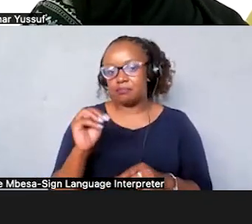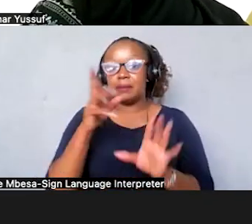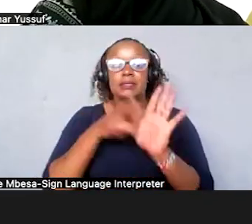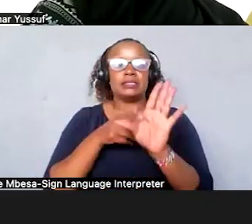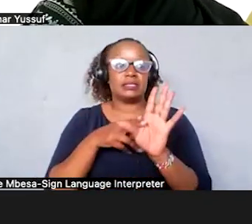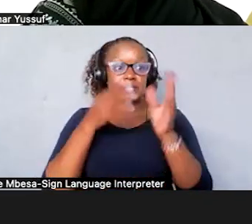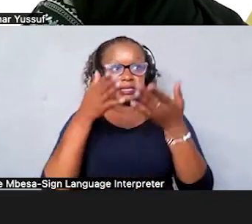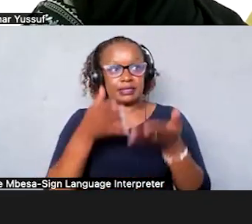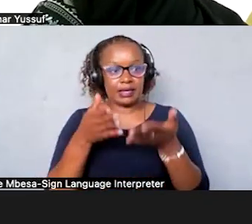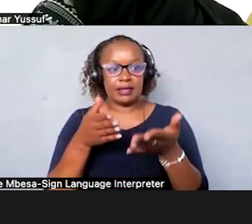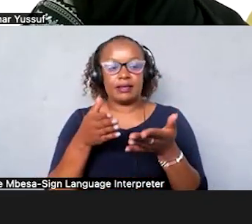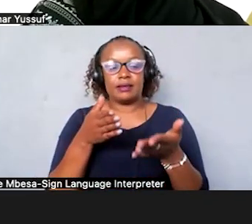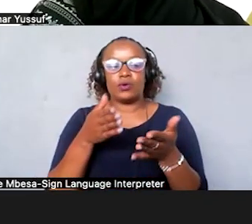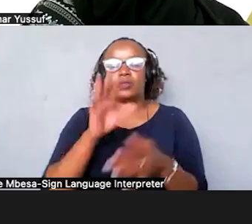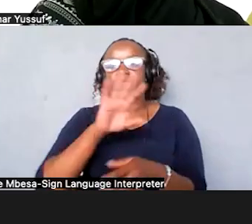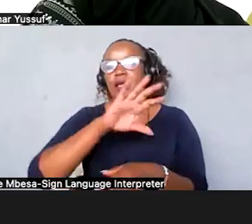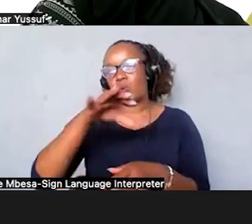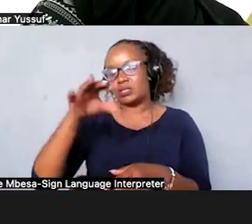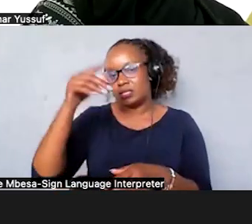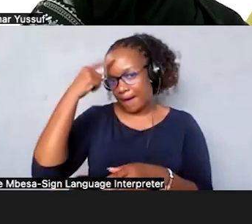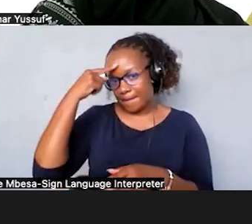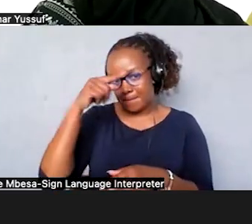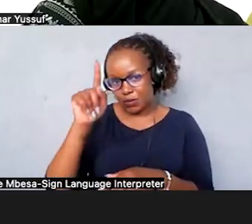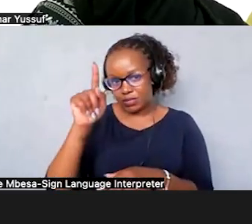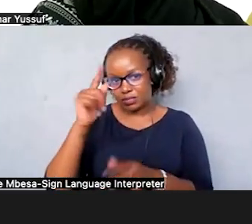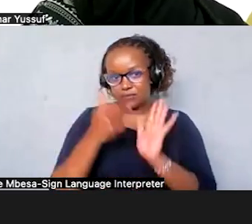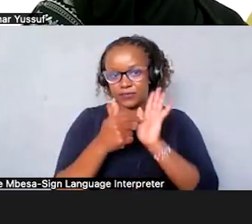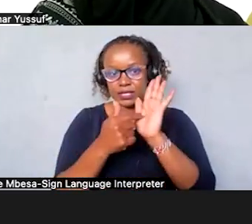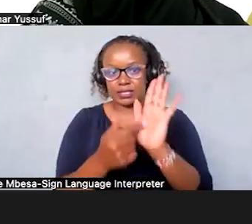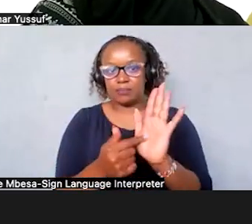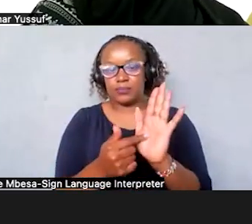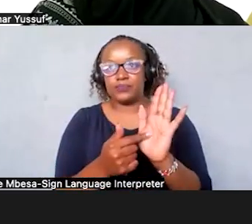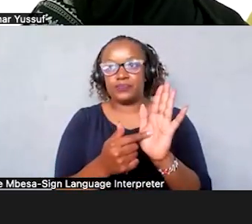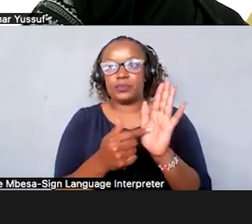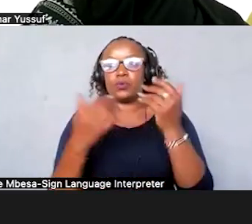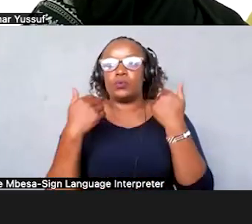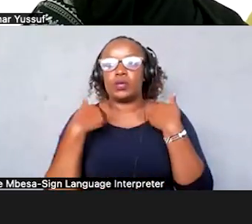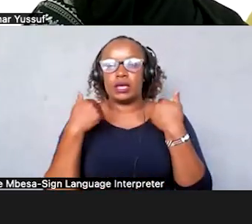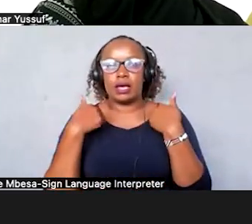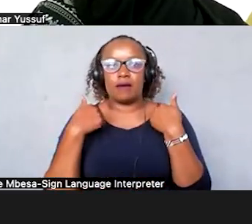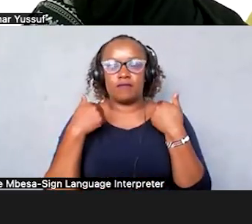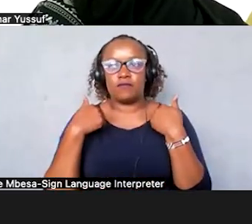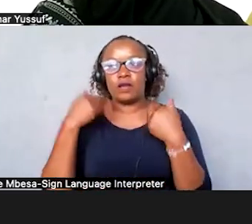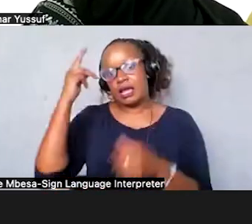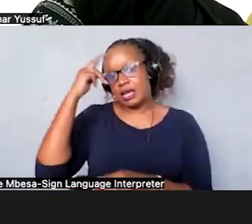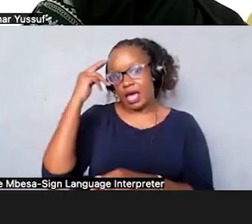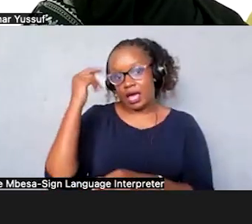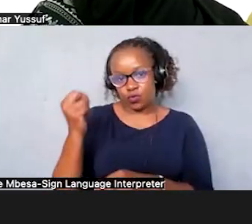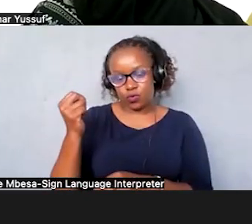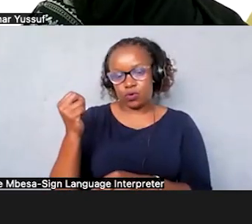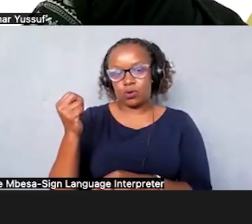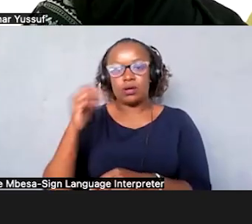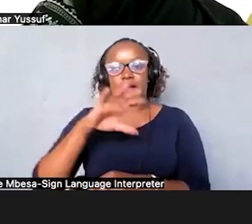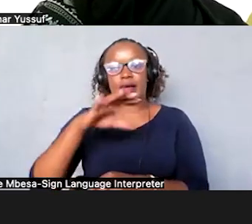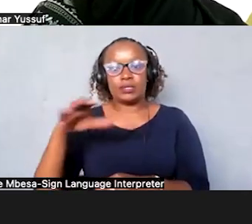county and policy. And for example, we have Naro County, whereby survivors were